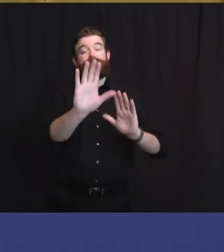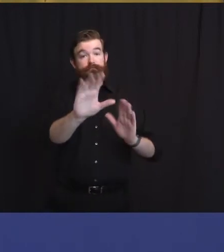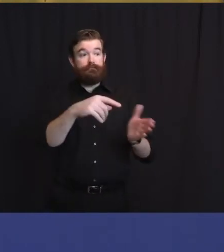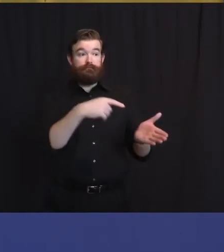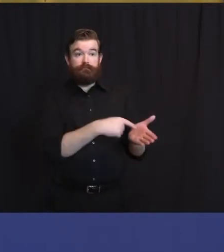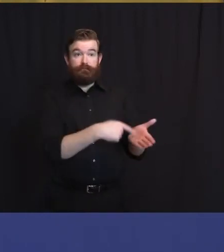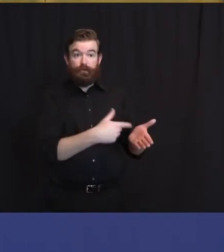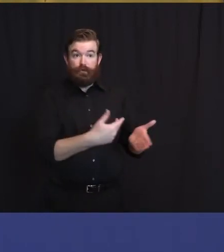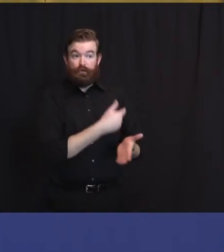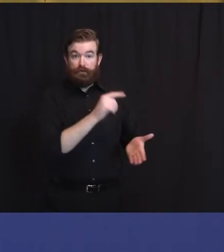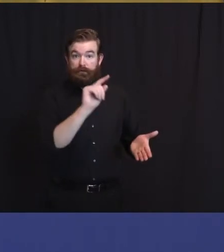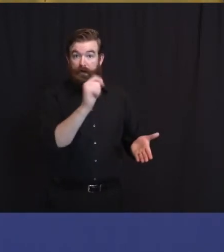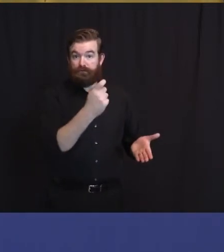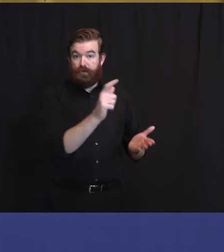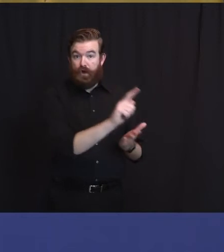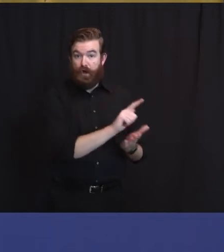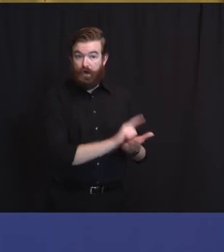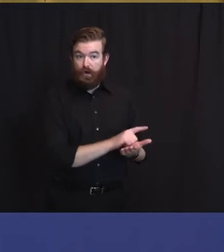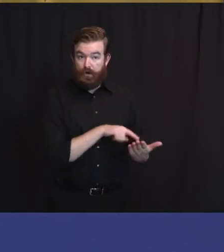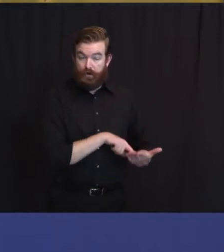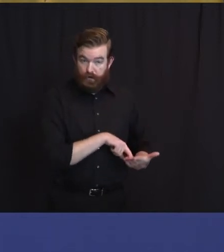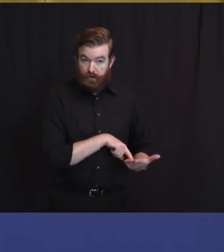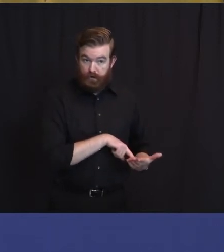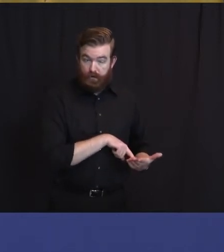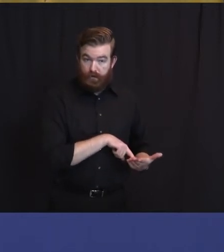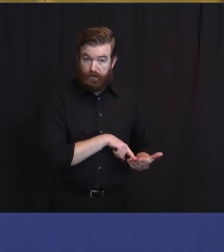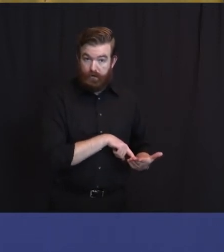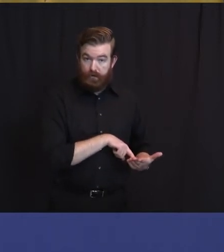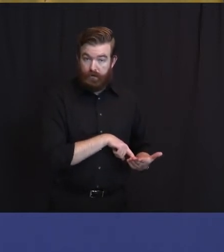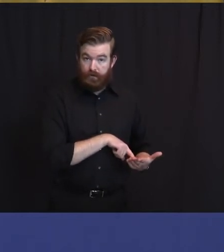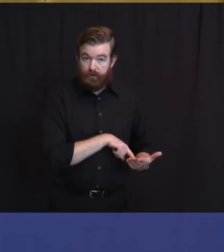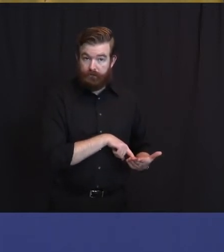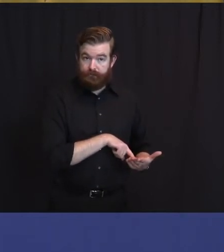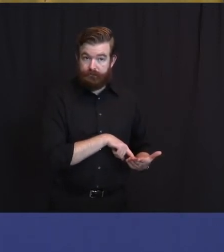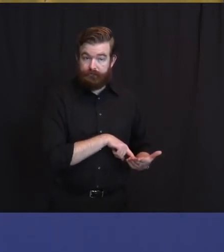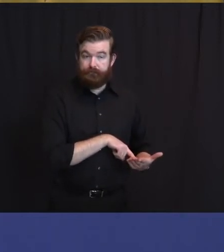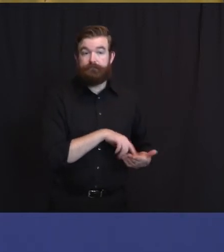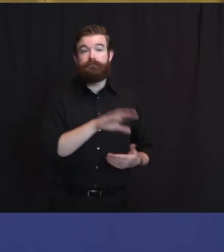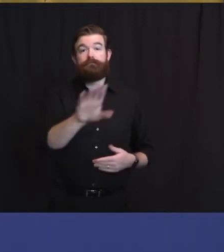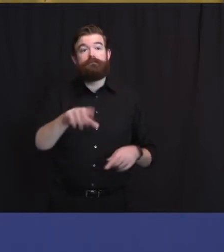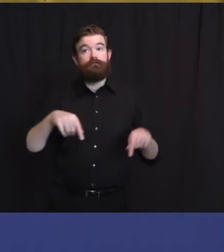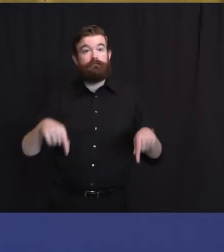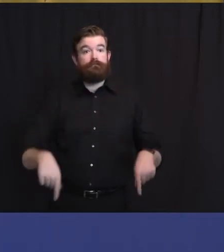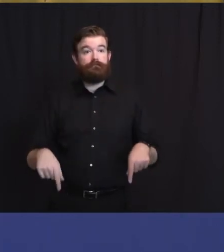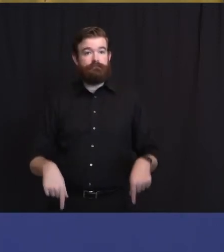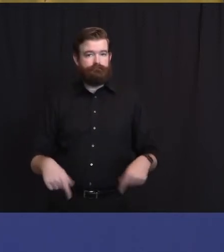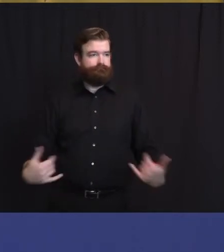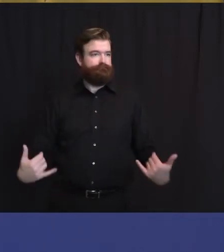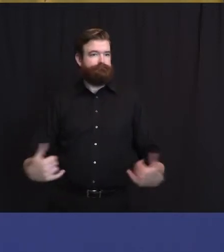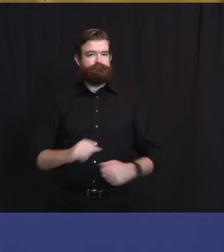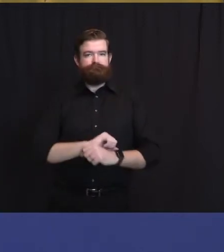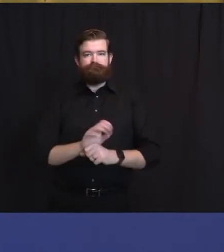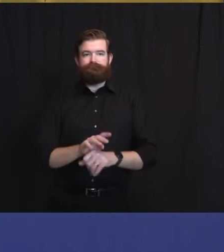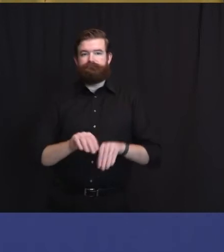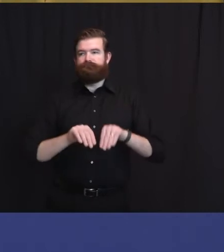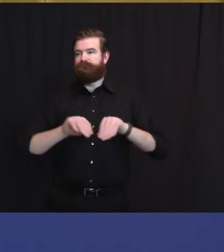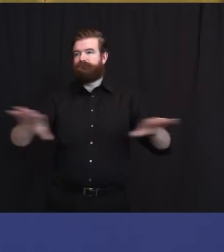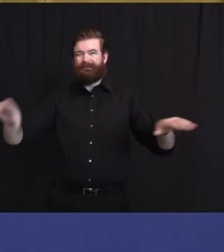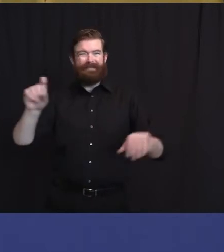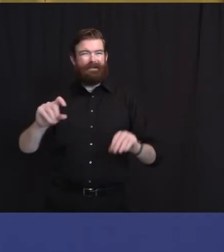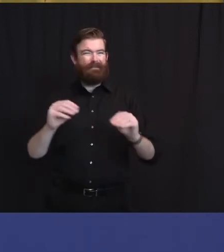than probably the size, and by the way, we're in a pandemic, and we need more help as opposed to less, particularly when the